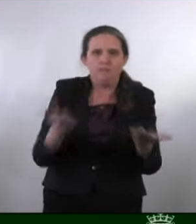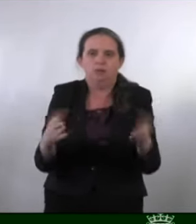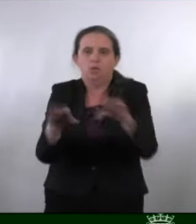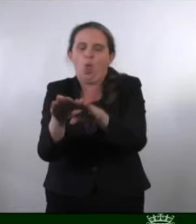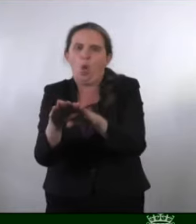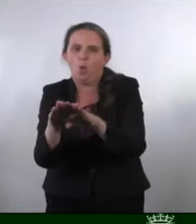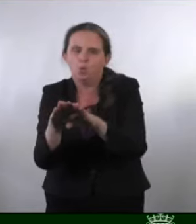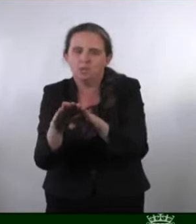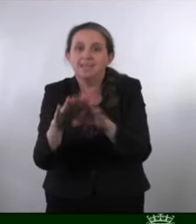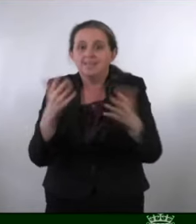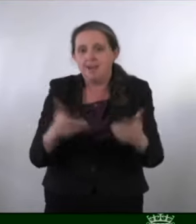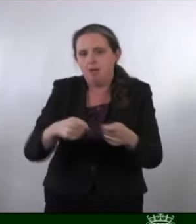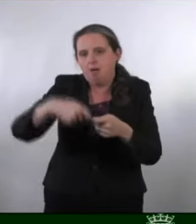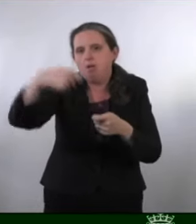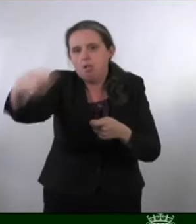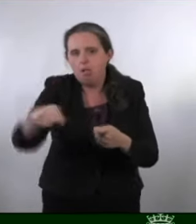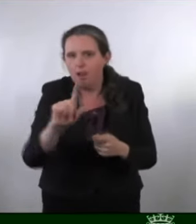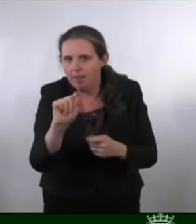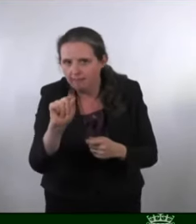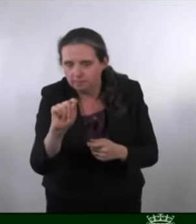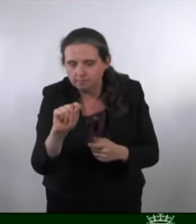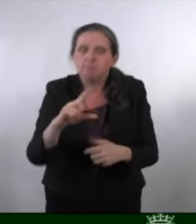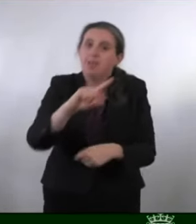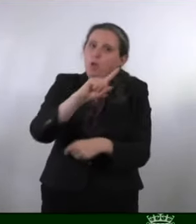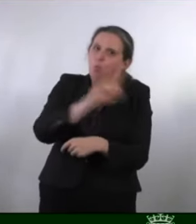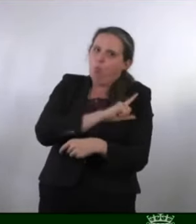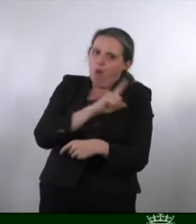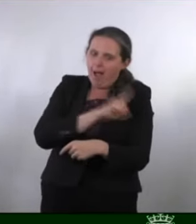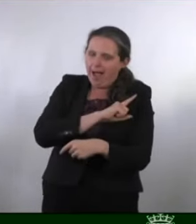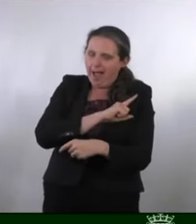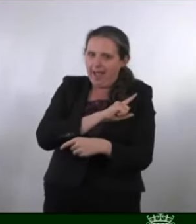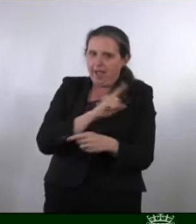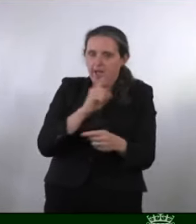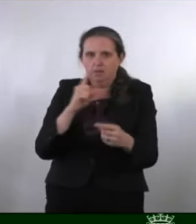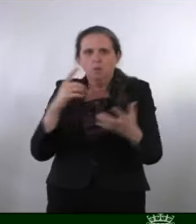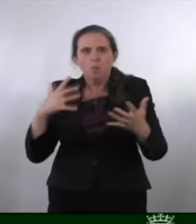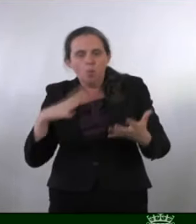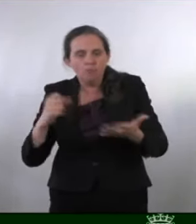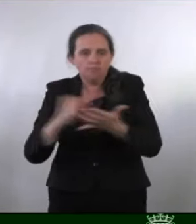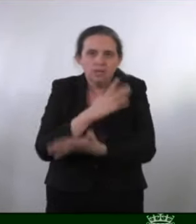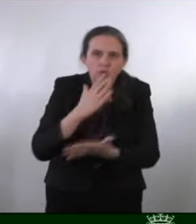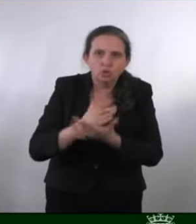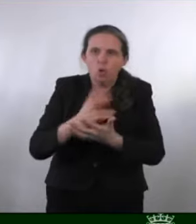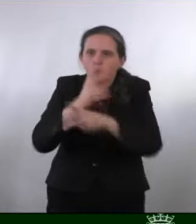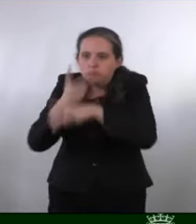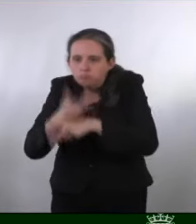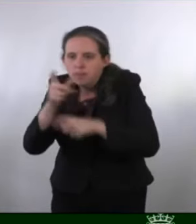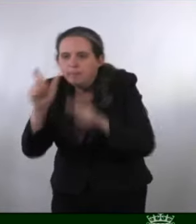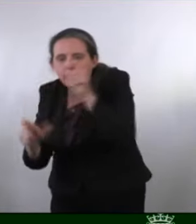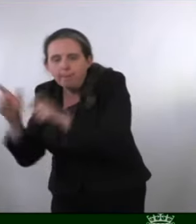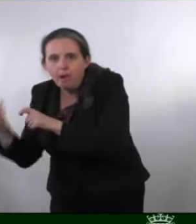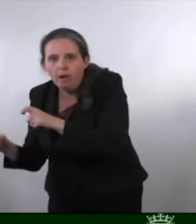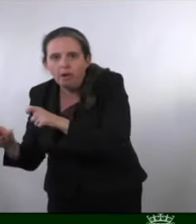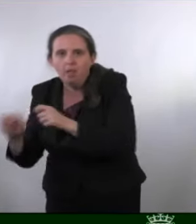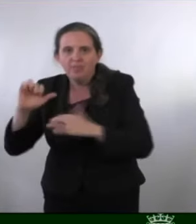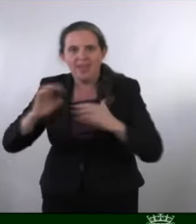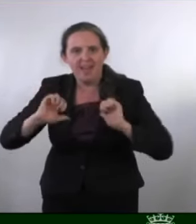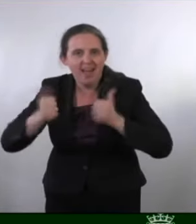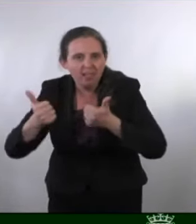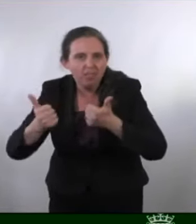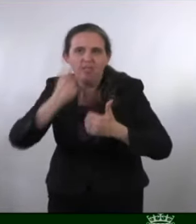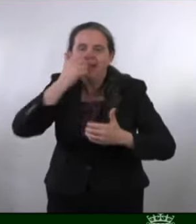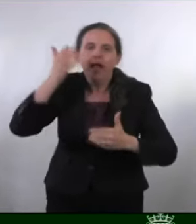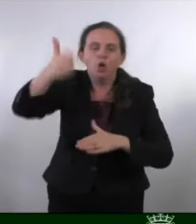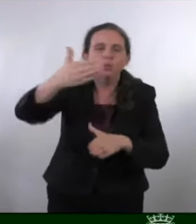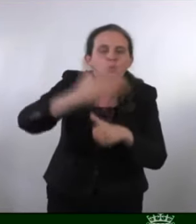in order to protect the ability of people to go to work and in particular protect education, it is important